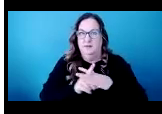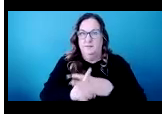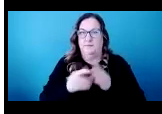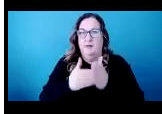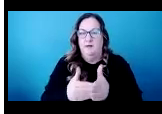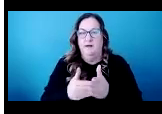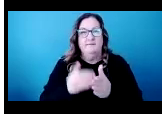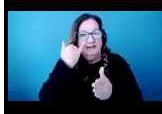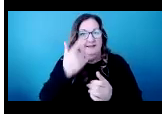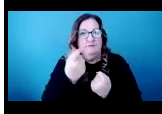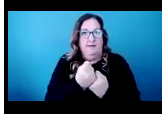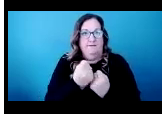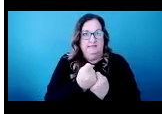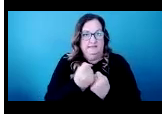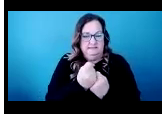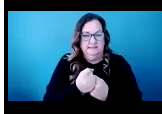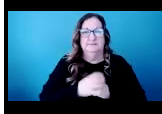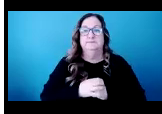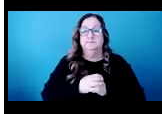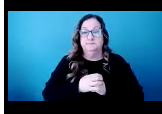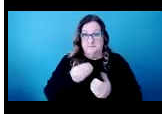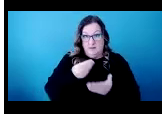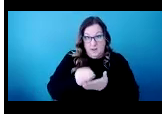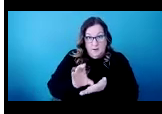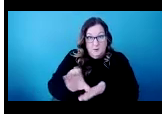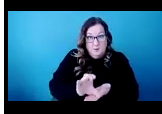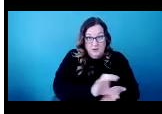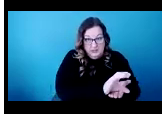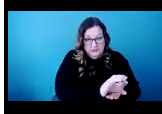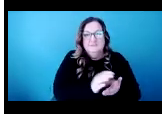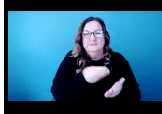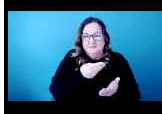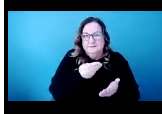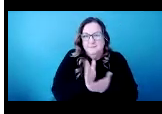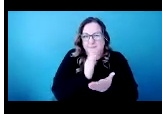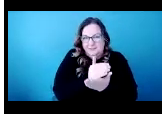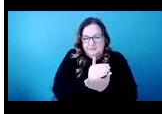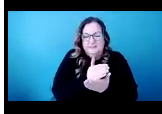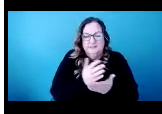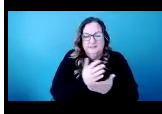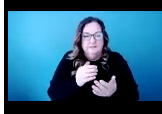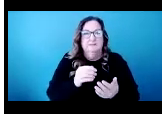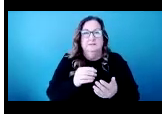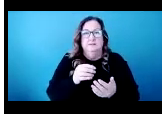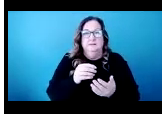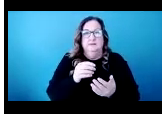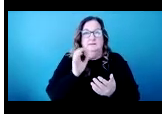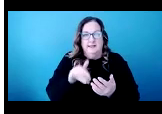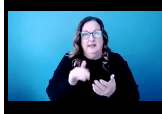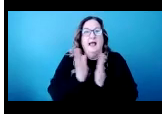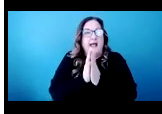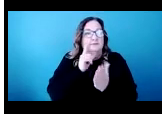advocacy efforts. So as we mentioned, appropriations, that's the budget. They're dealing with all of the budget issues, requests for